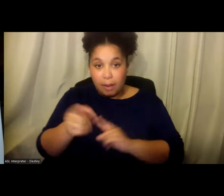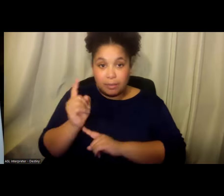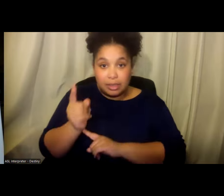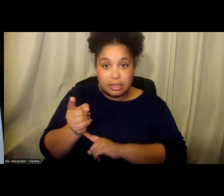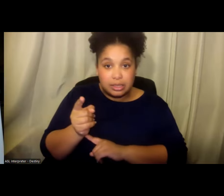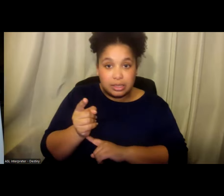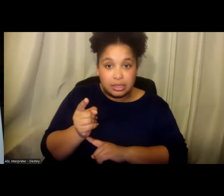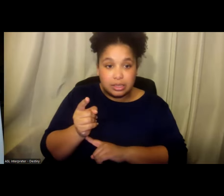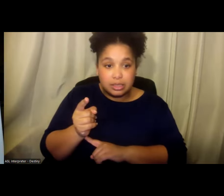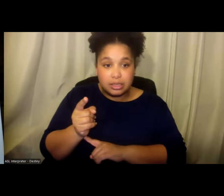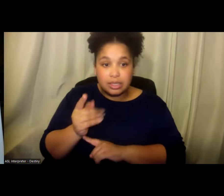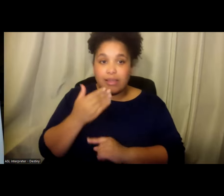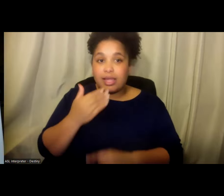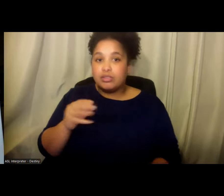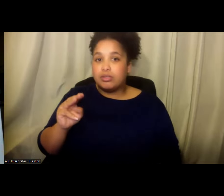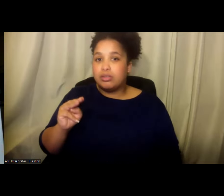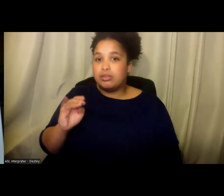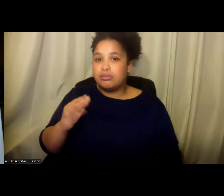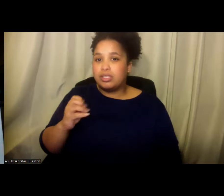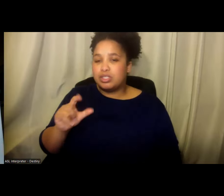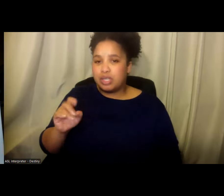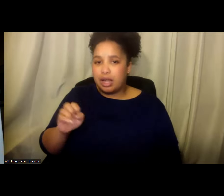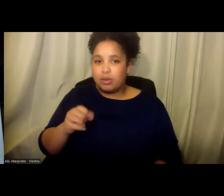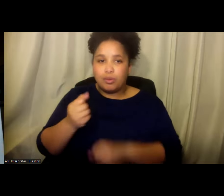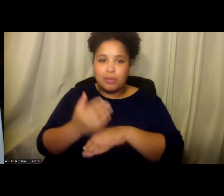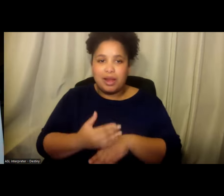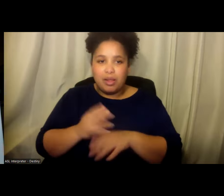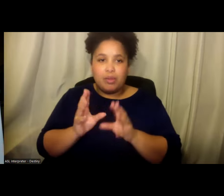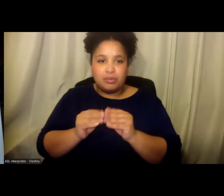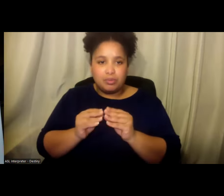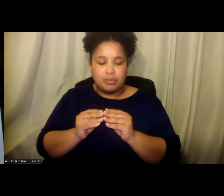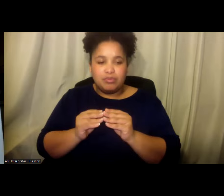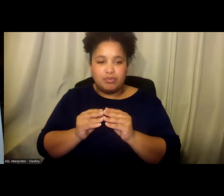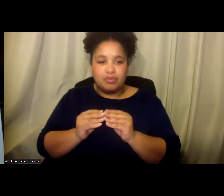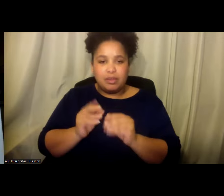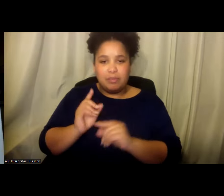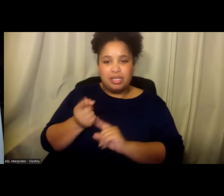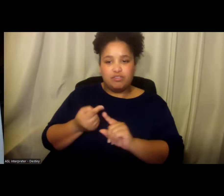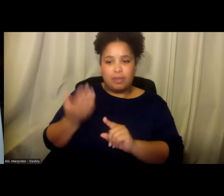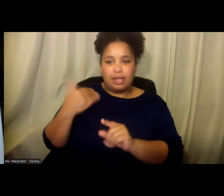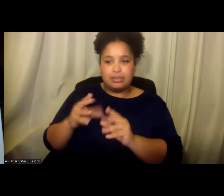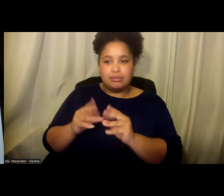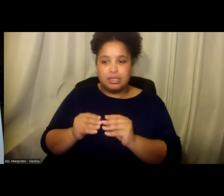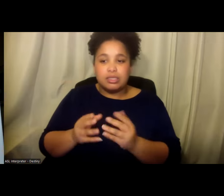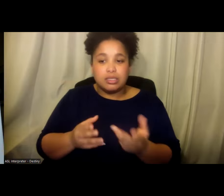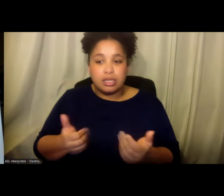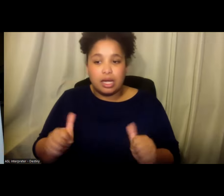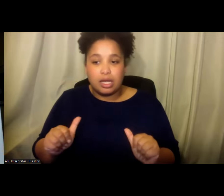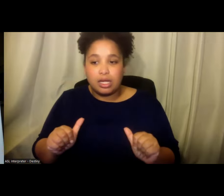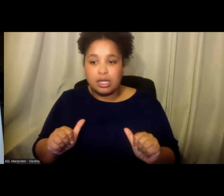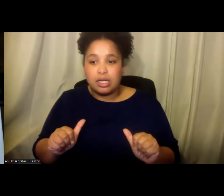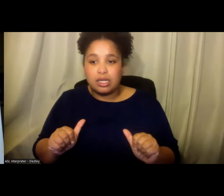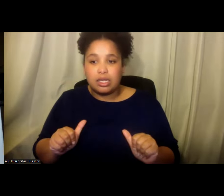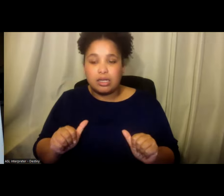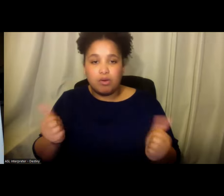minutes? And thanks to Michelle who prepared them for us too. Okay, not seeing any other discussion. All in favor of